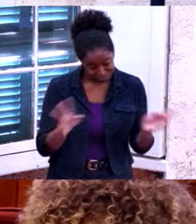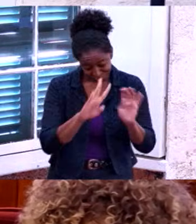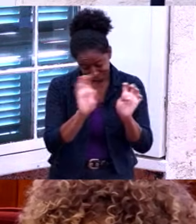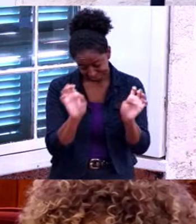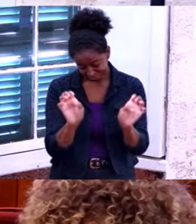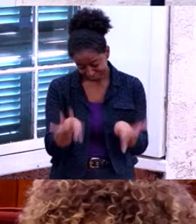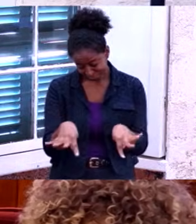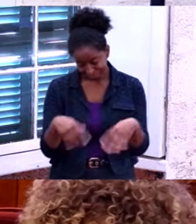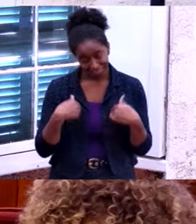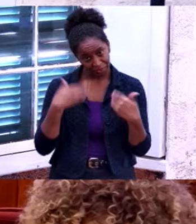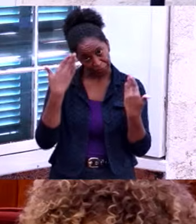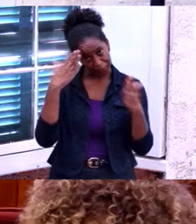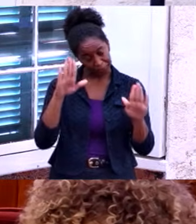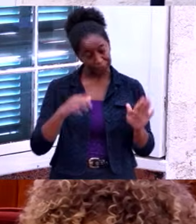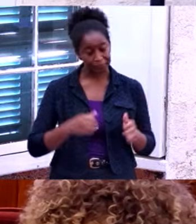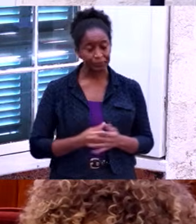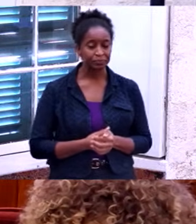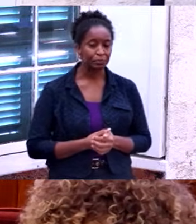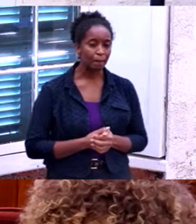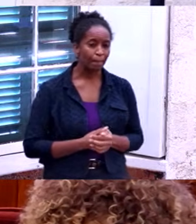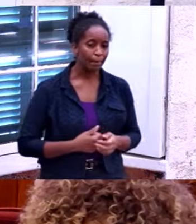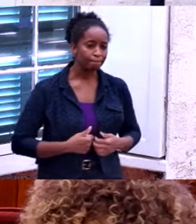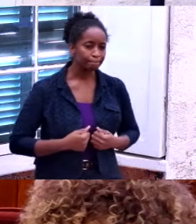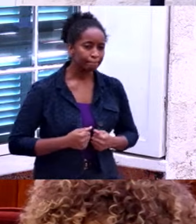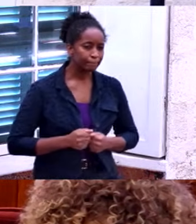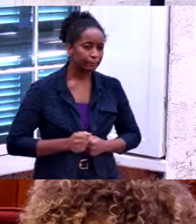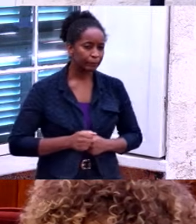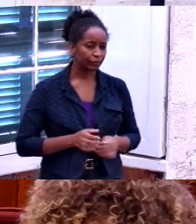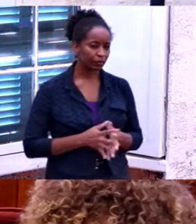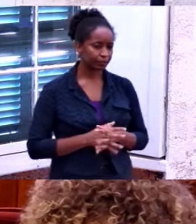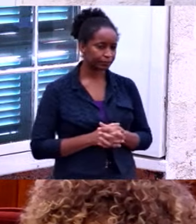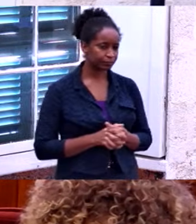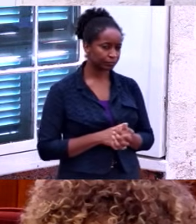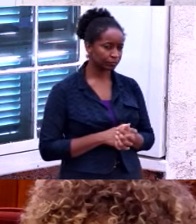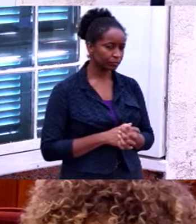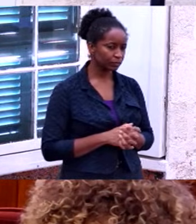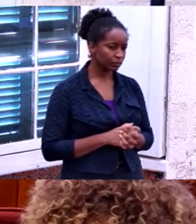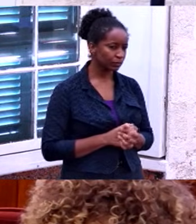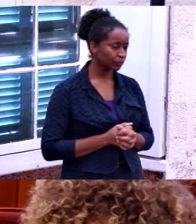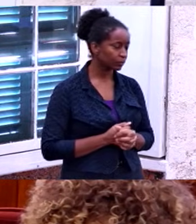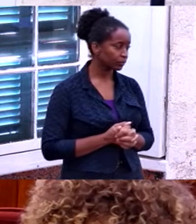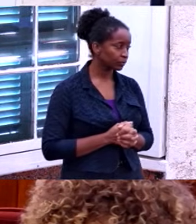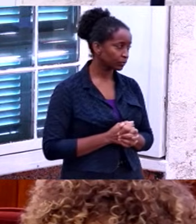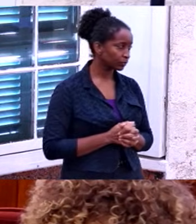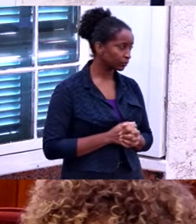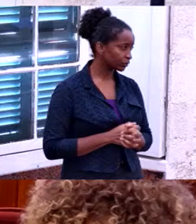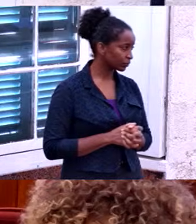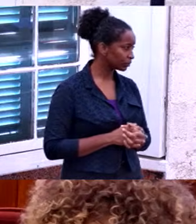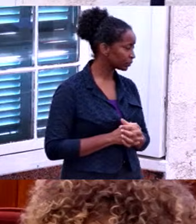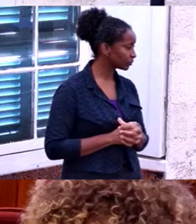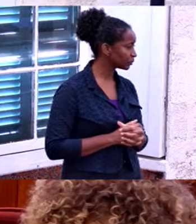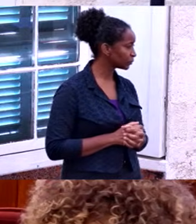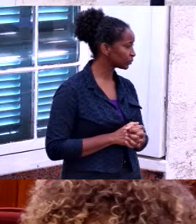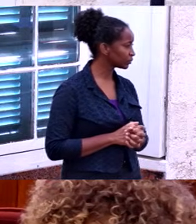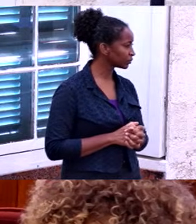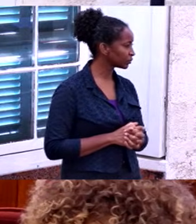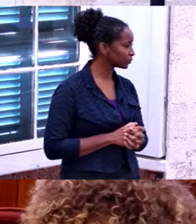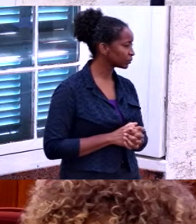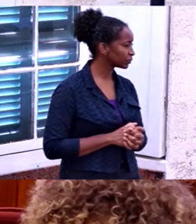And I think that maybe I should have said something about it when I had the opportunity to, but I